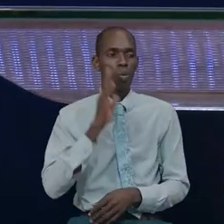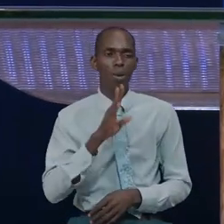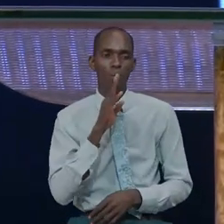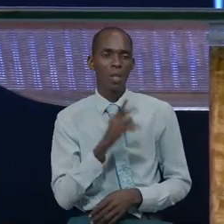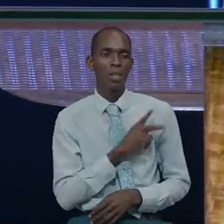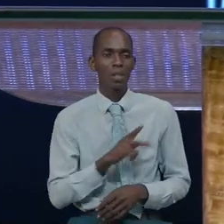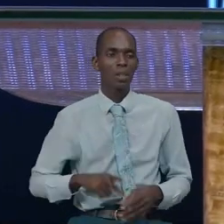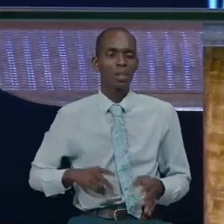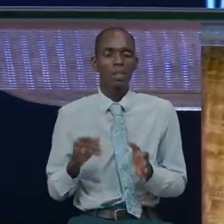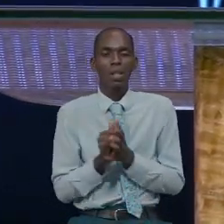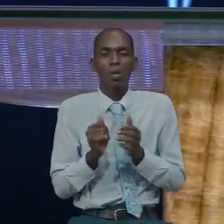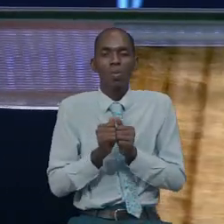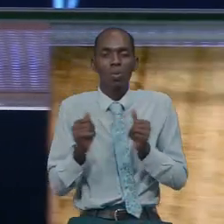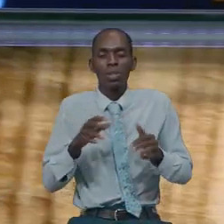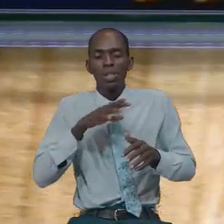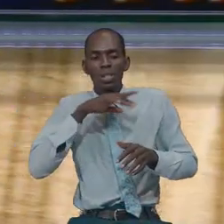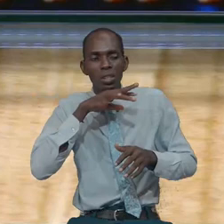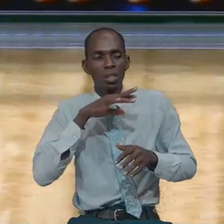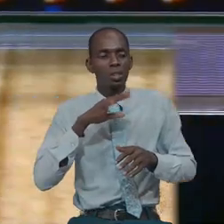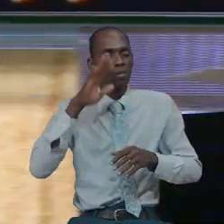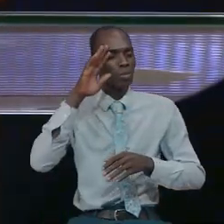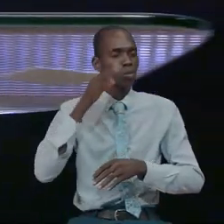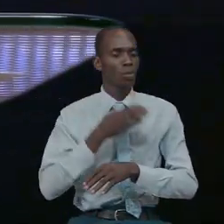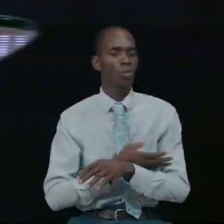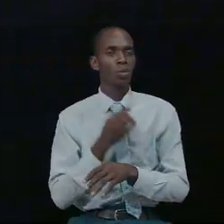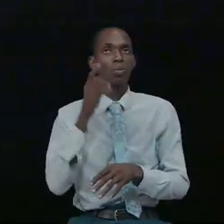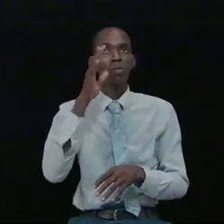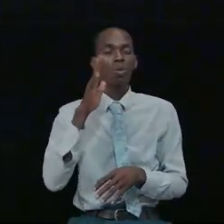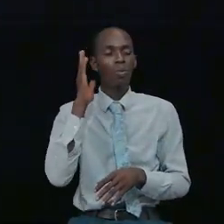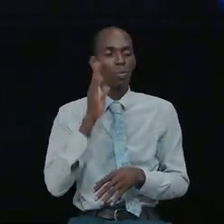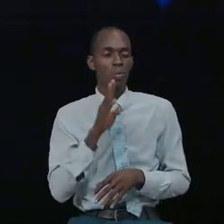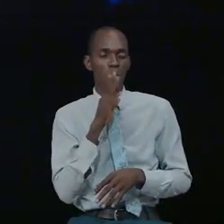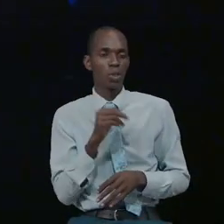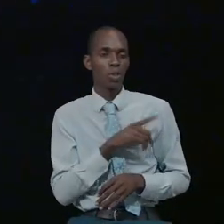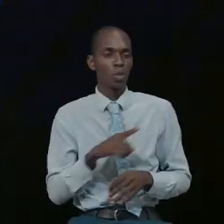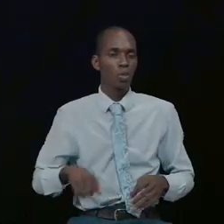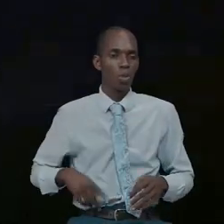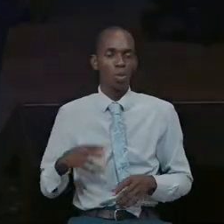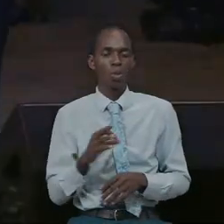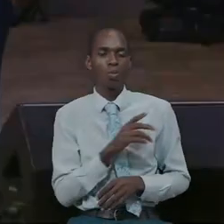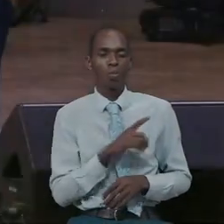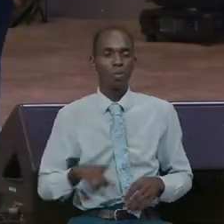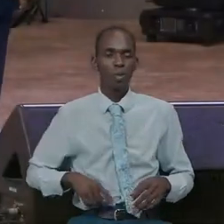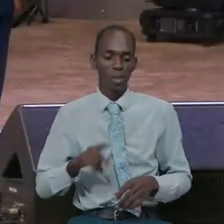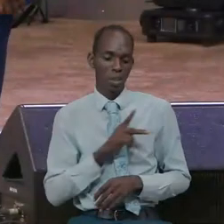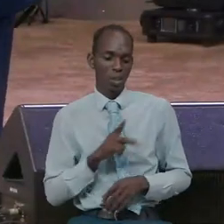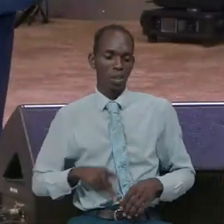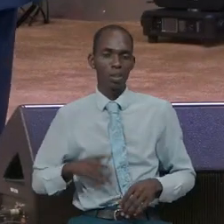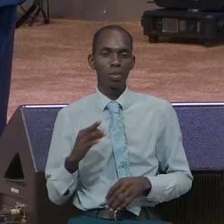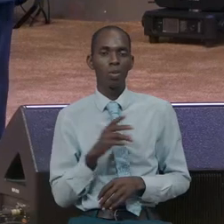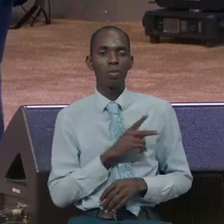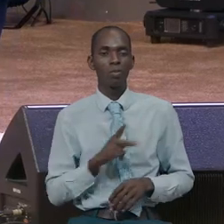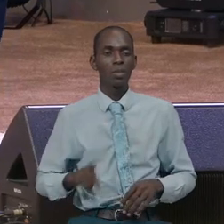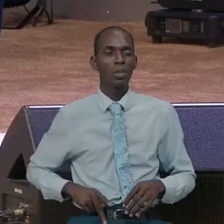spotless, sinless Son of God, he will be the King of kings and the Lord of lords, and the zeal of the Lord of